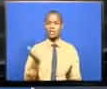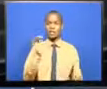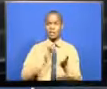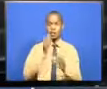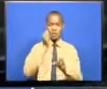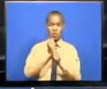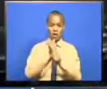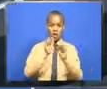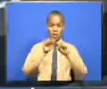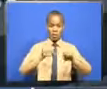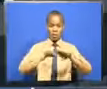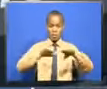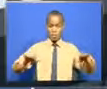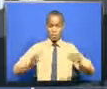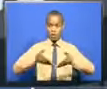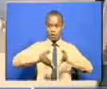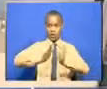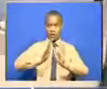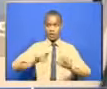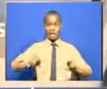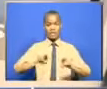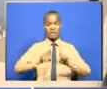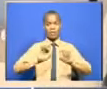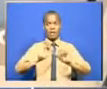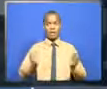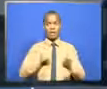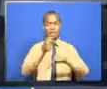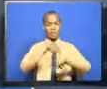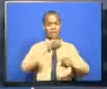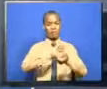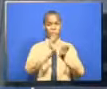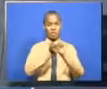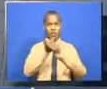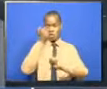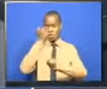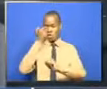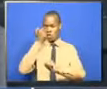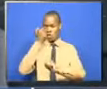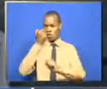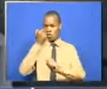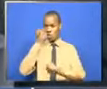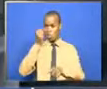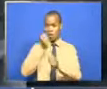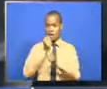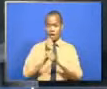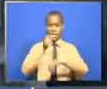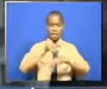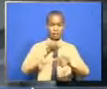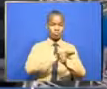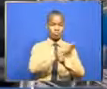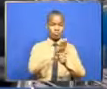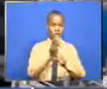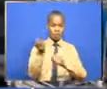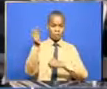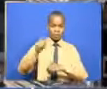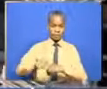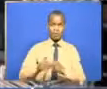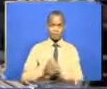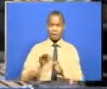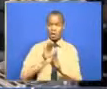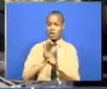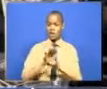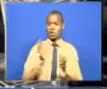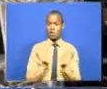be a permanent option. It follows a rapid shift away from office working, prompted by the coronavirus pandemic. Many companies